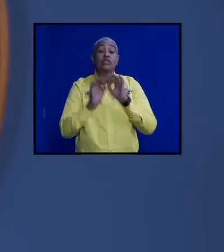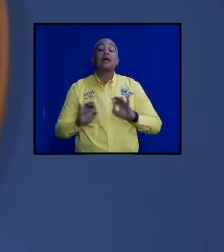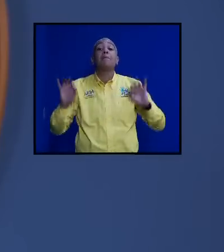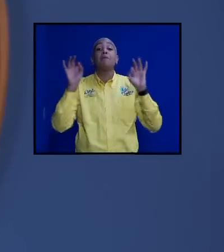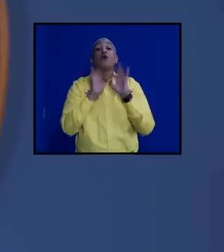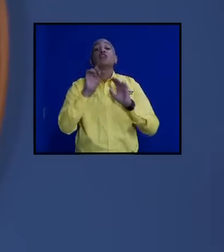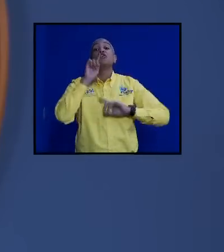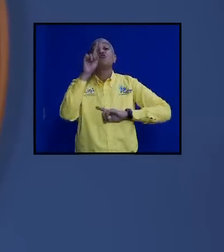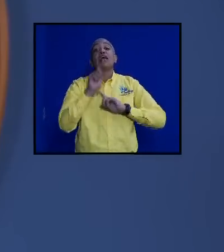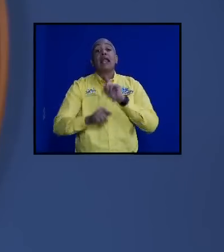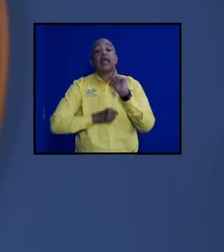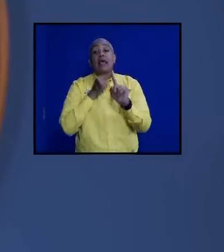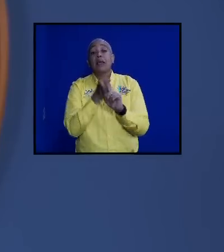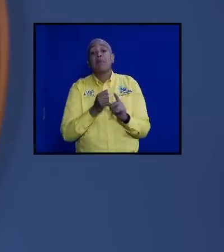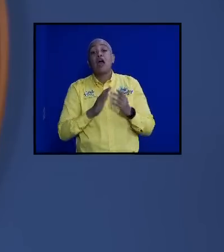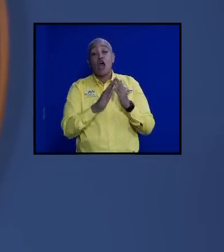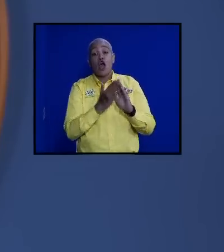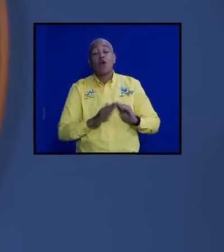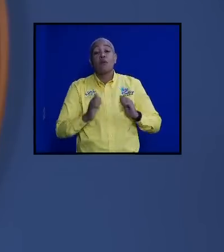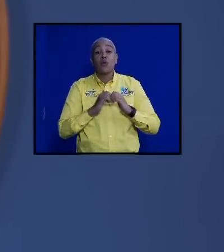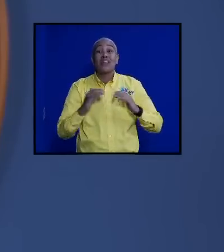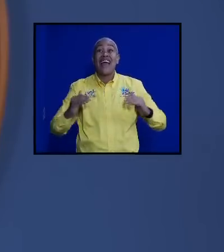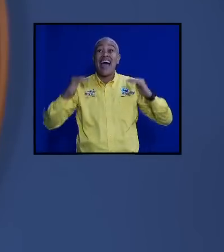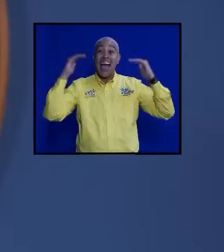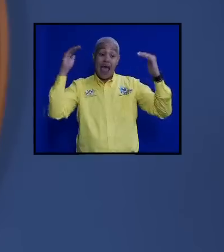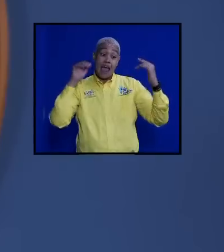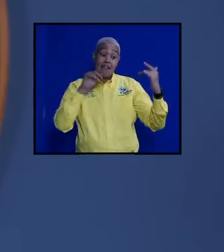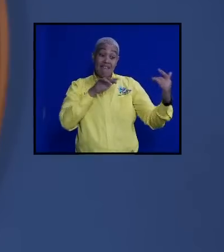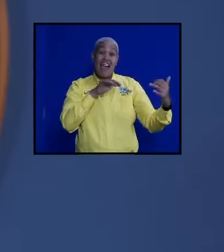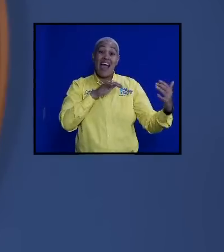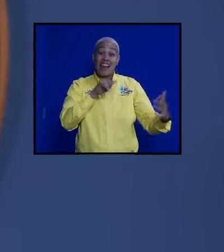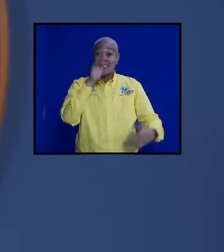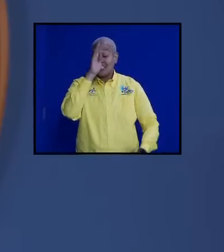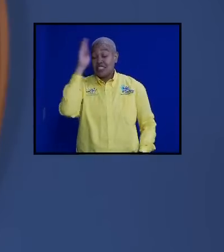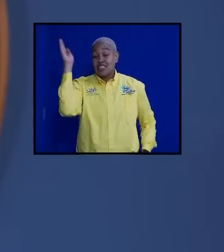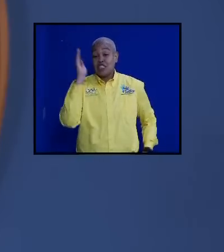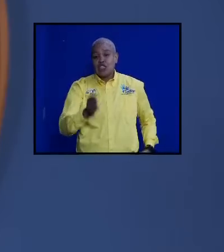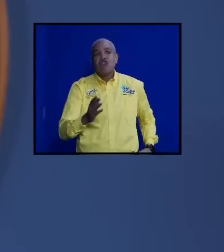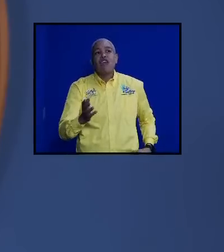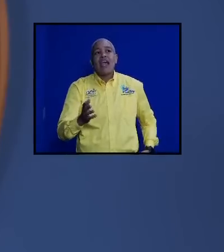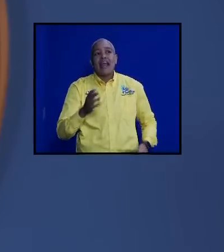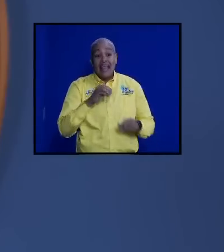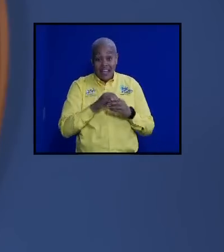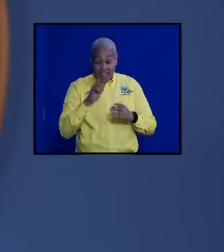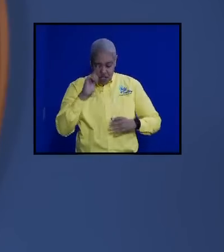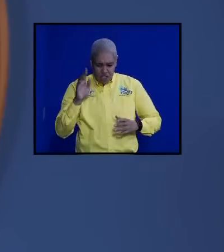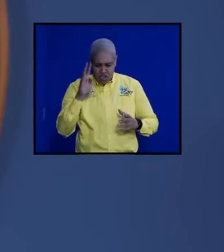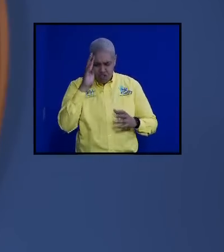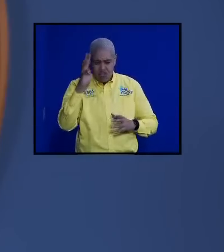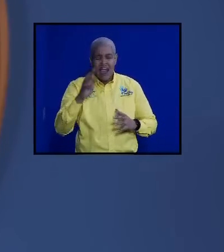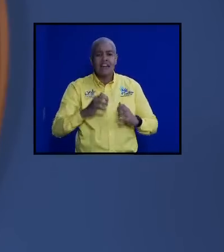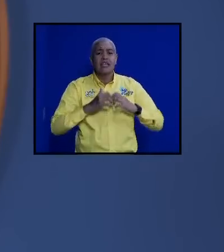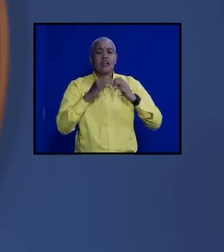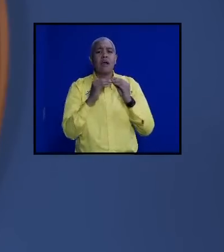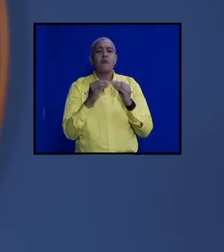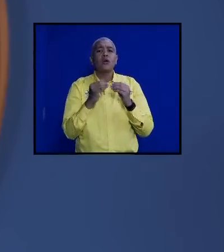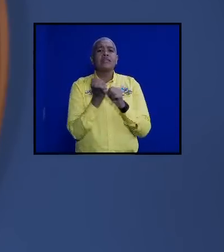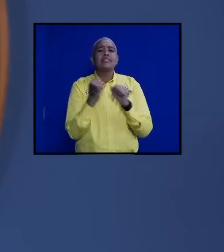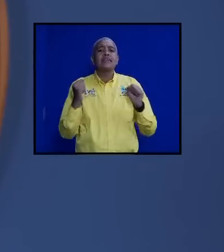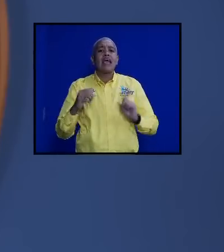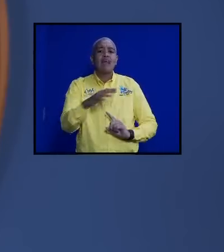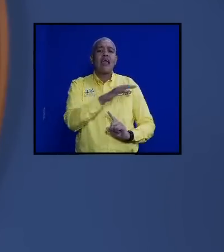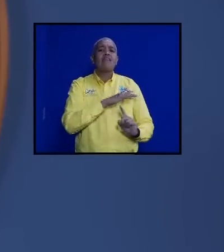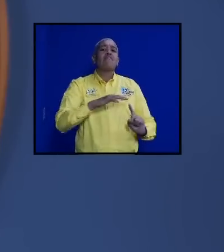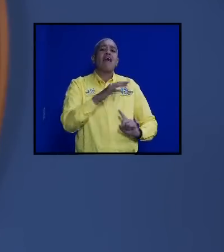it impacts the communities with high violence directly in creating a safer